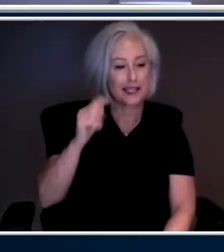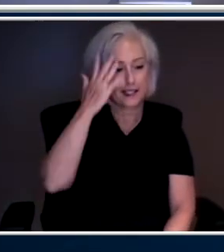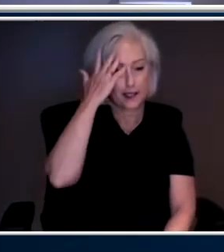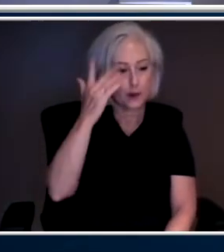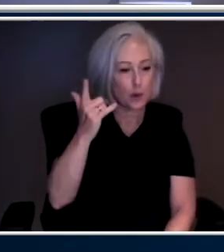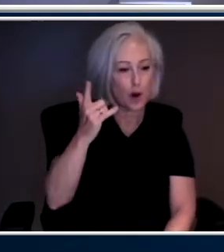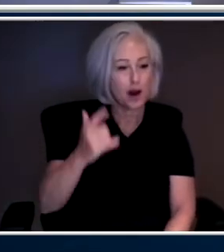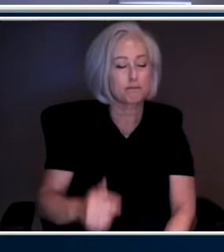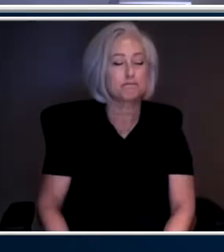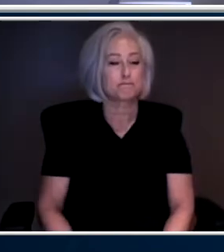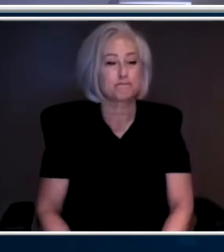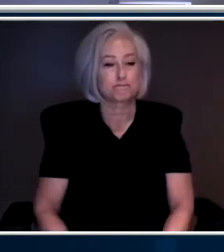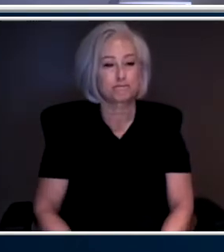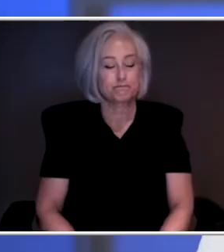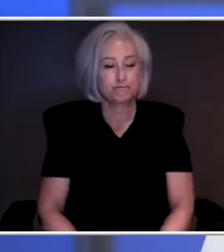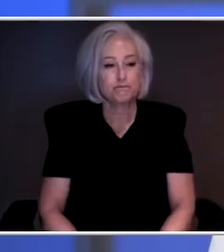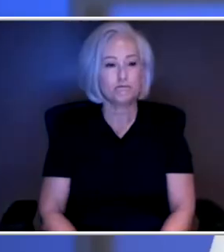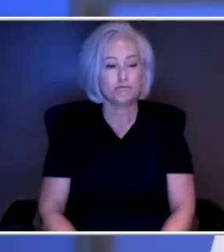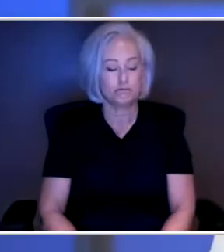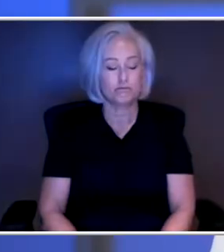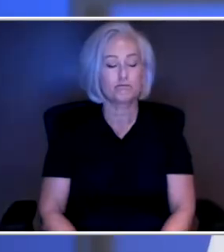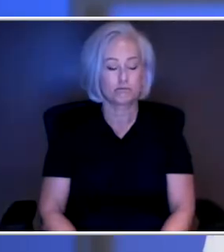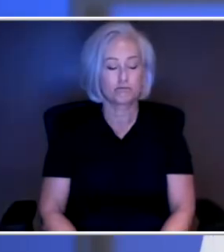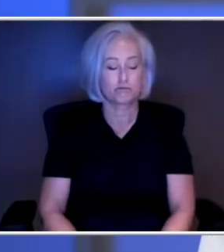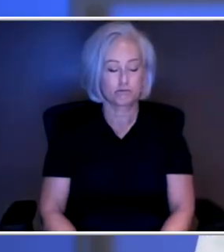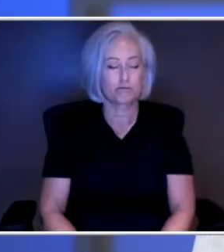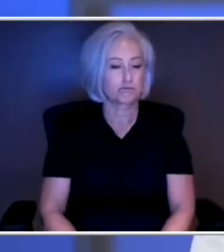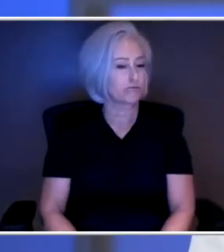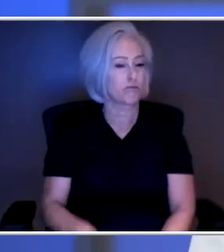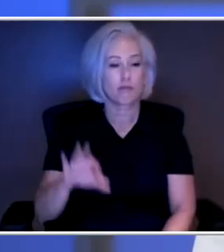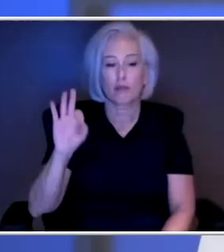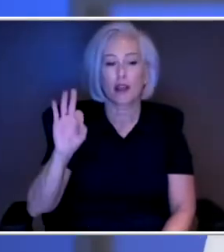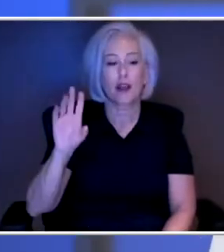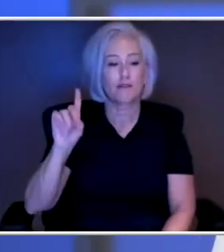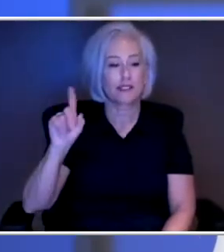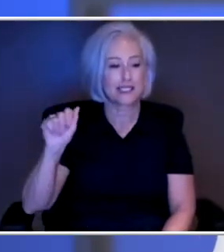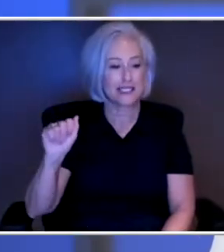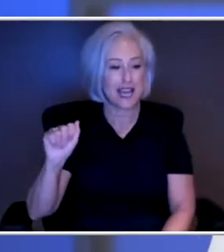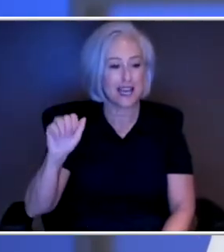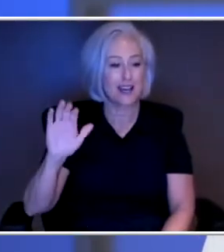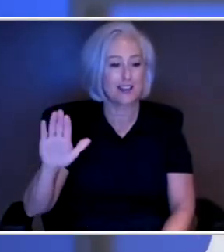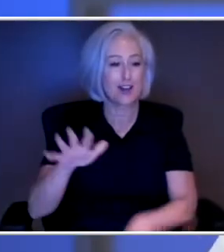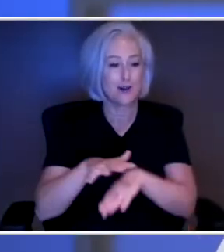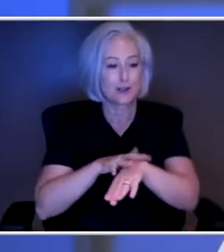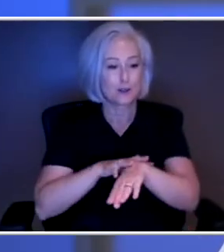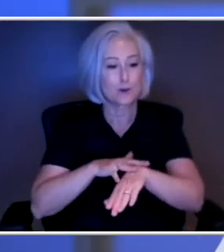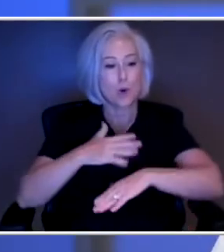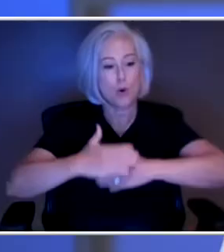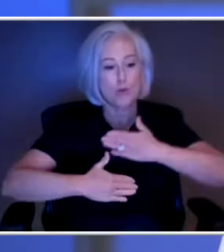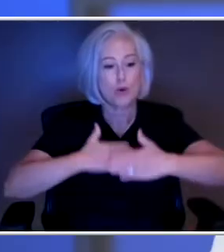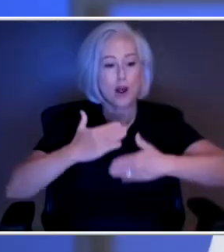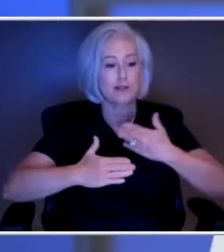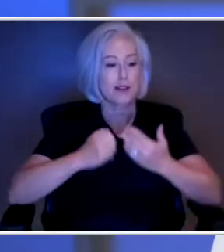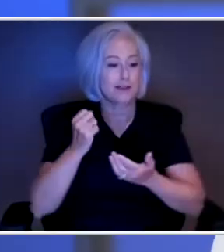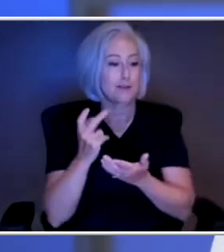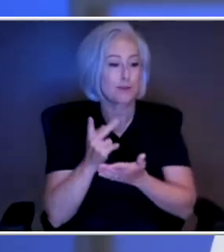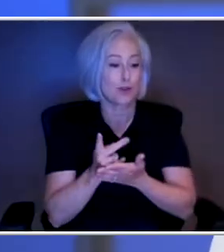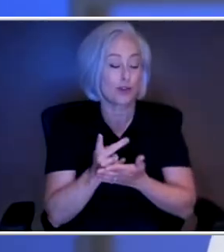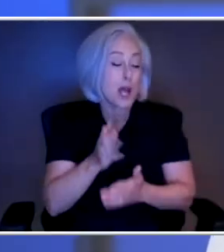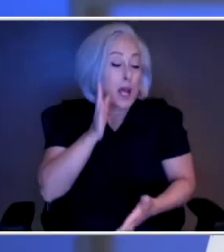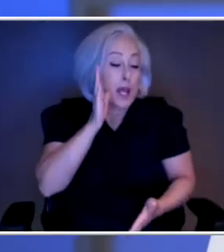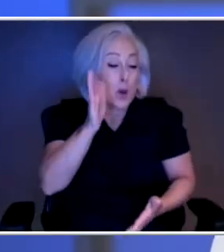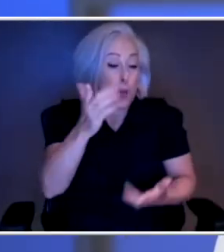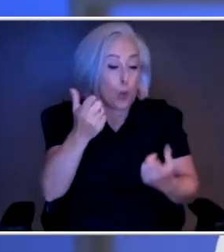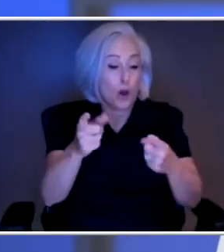lumps at this point. Yeah, that's just the FDA doing its kind of slow roll. Yeah. That's all it is, and it will happen. Like I said, it's already